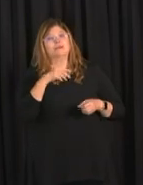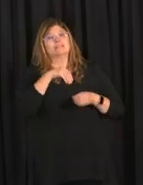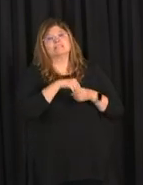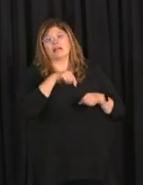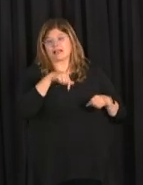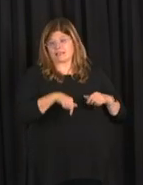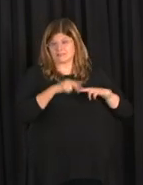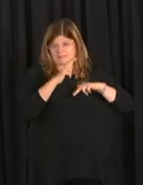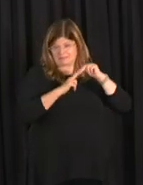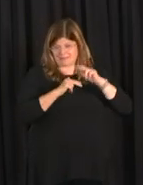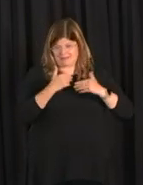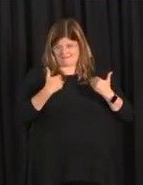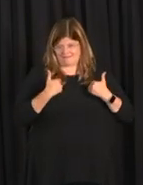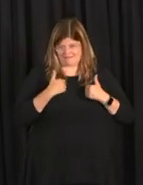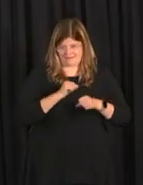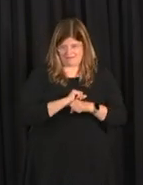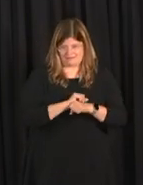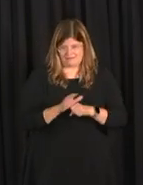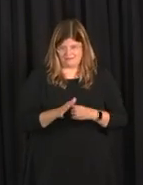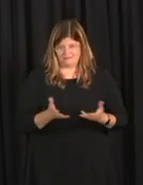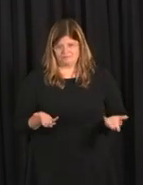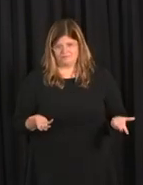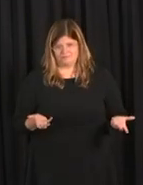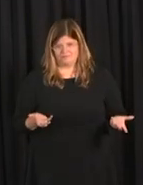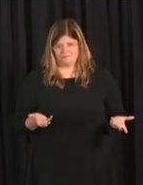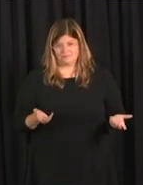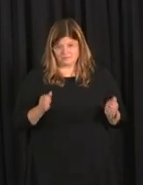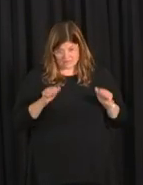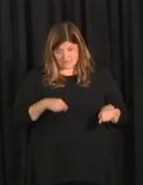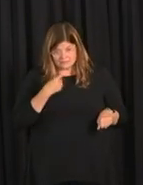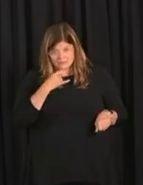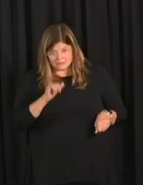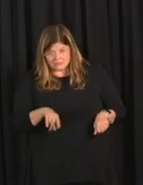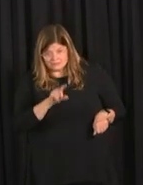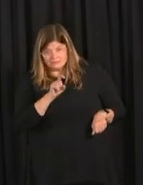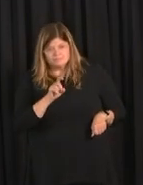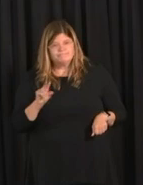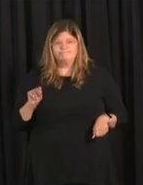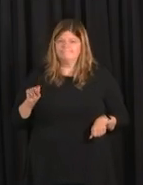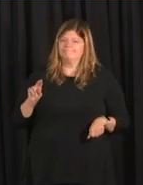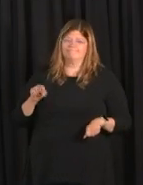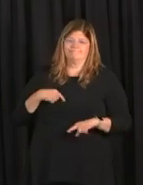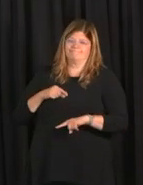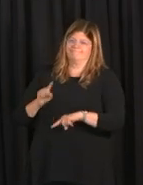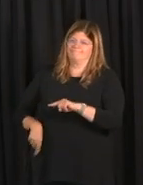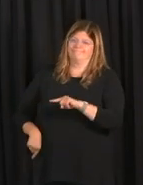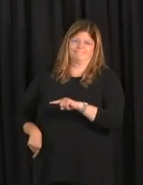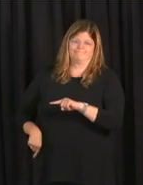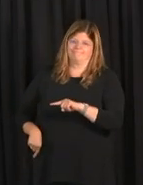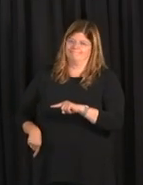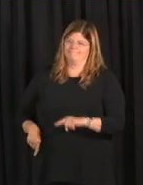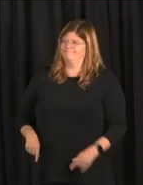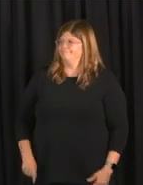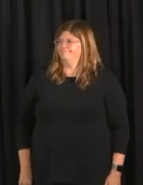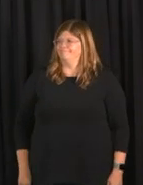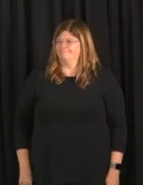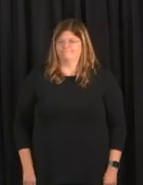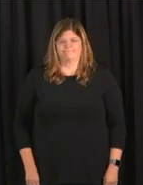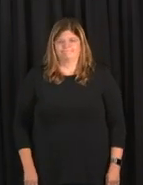this building is not isolating, you should watch out if you live in this building. No, we have not done that.